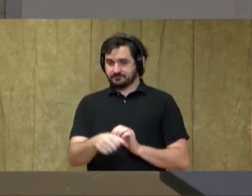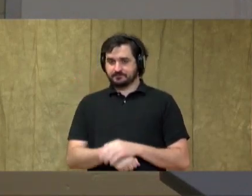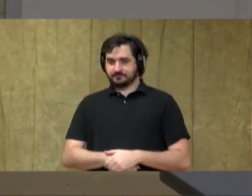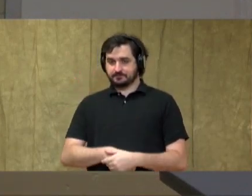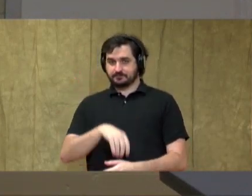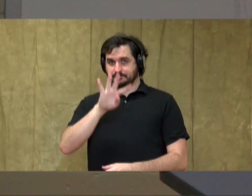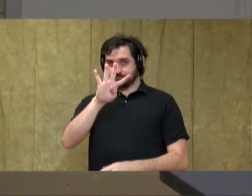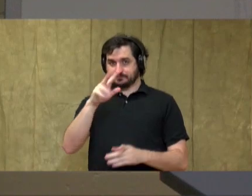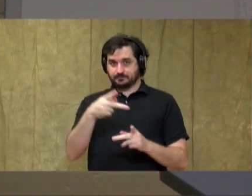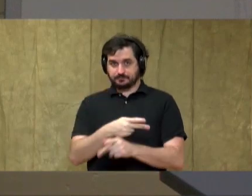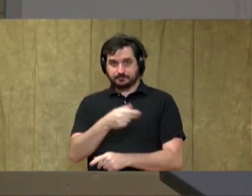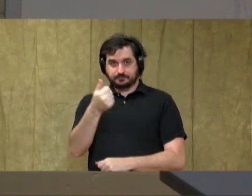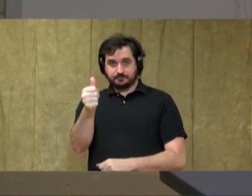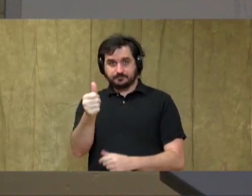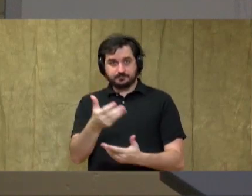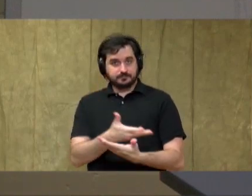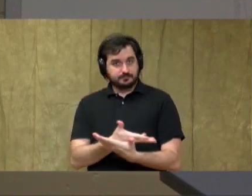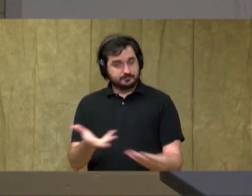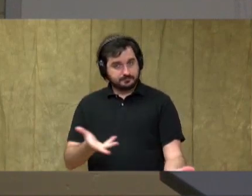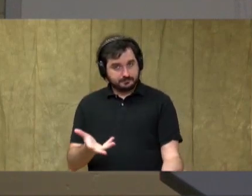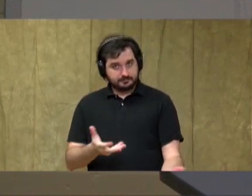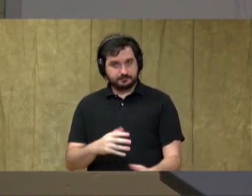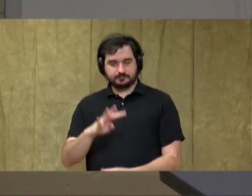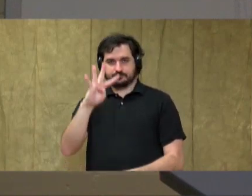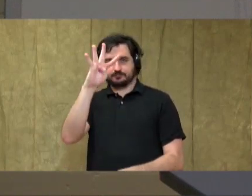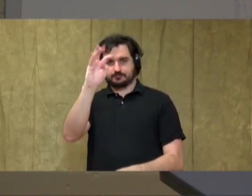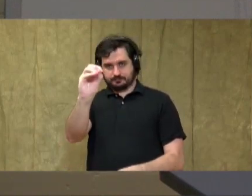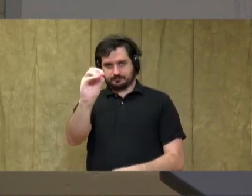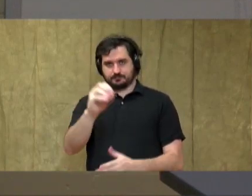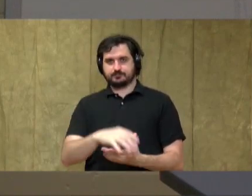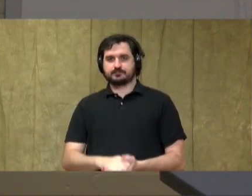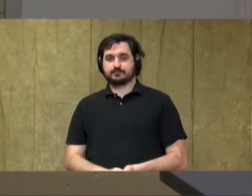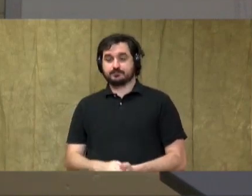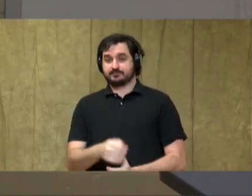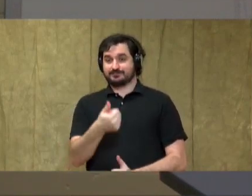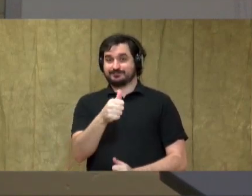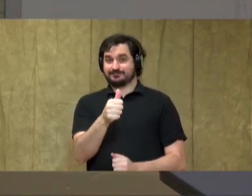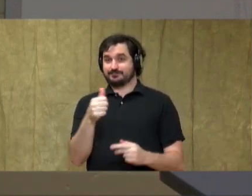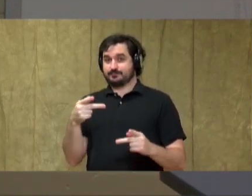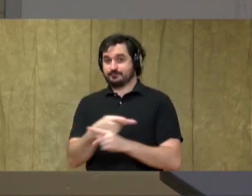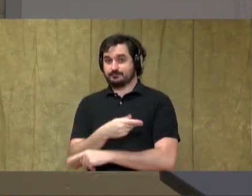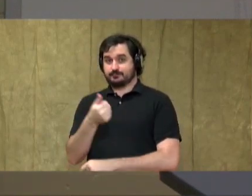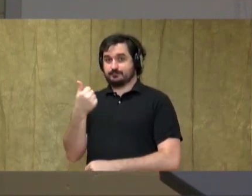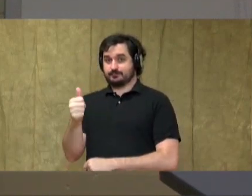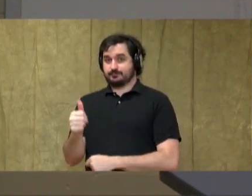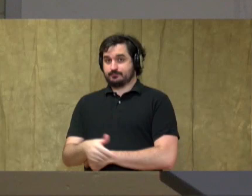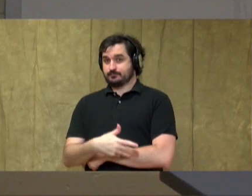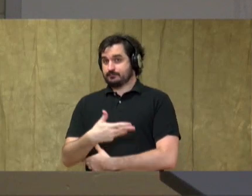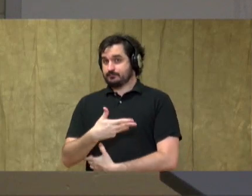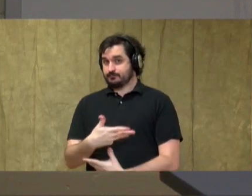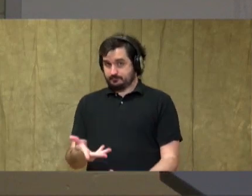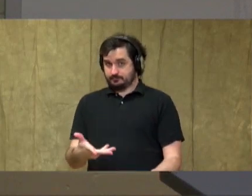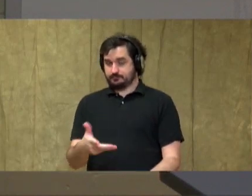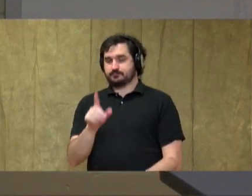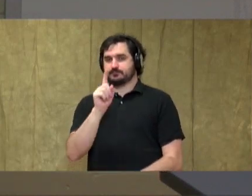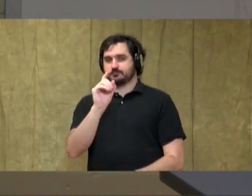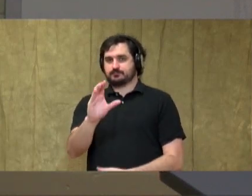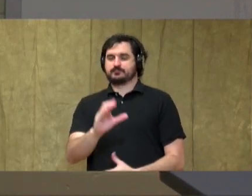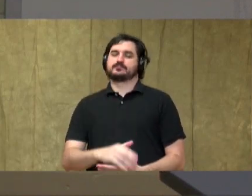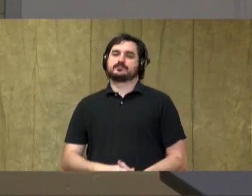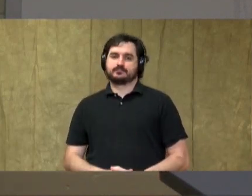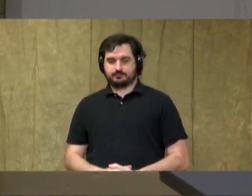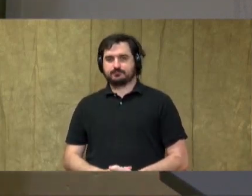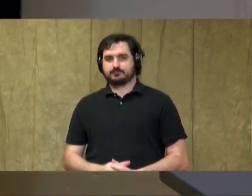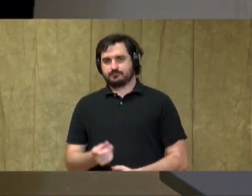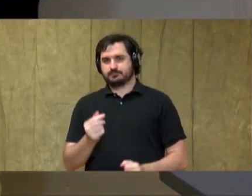times 10 is what? 40. 10 times 10 is what? 100.